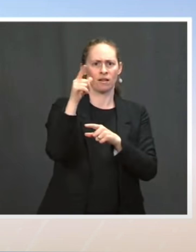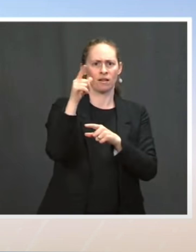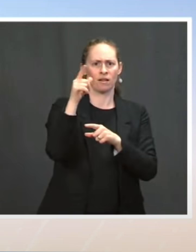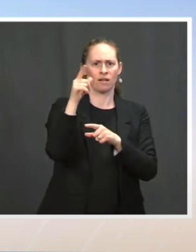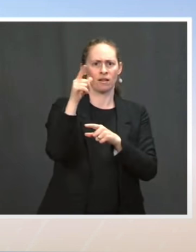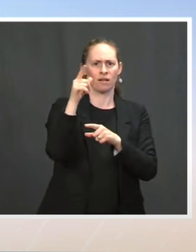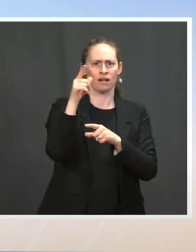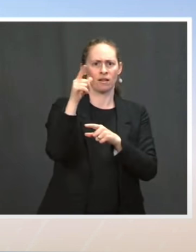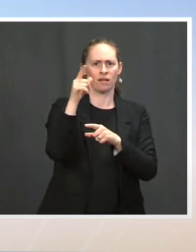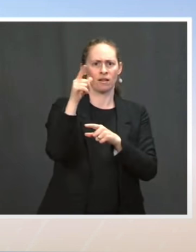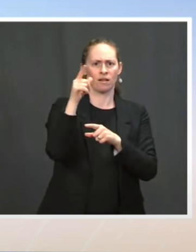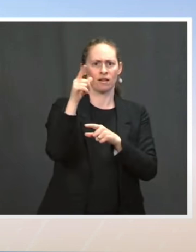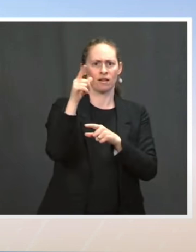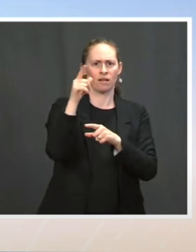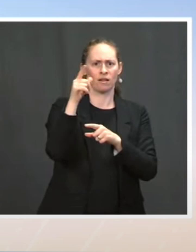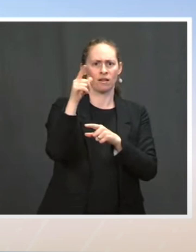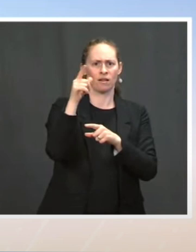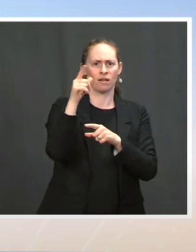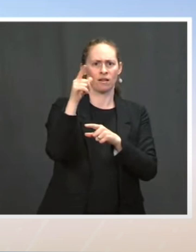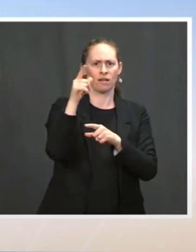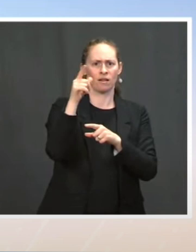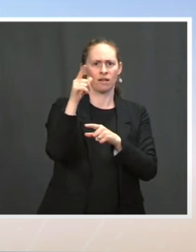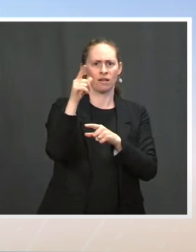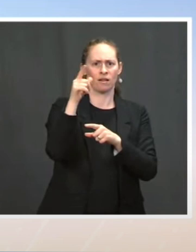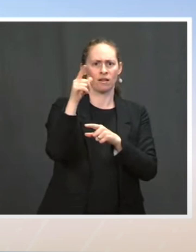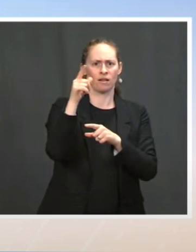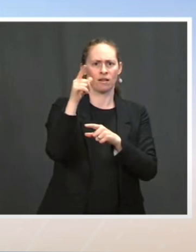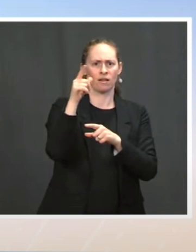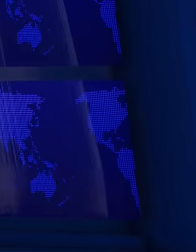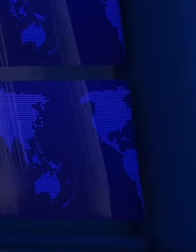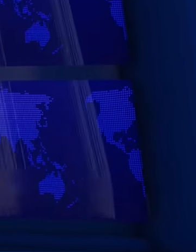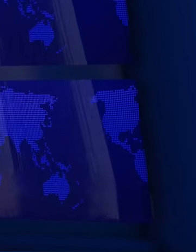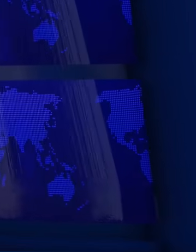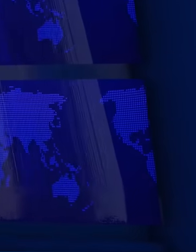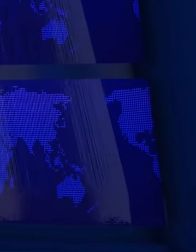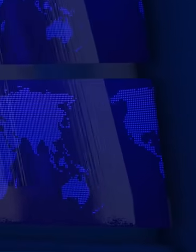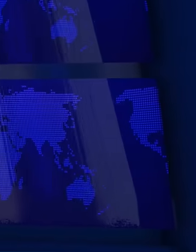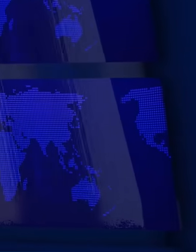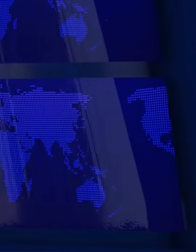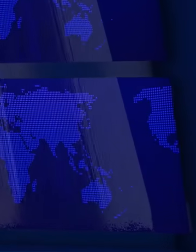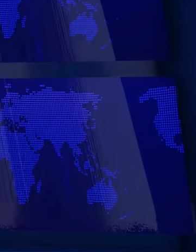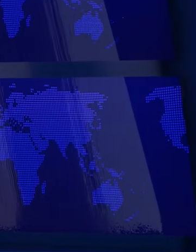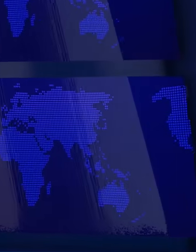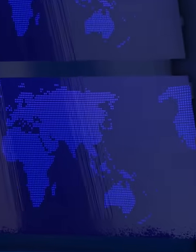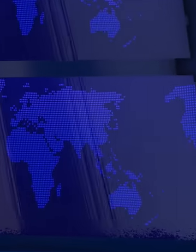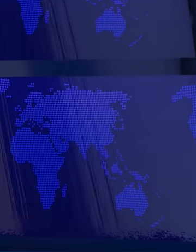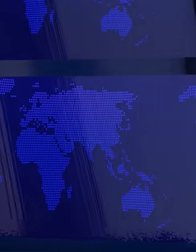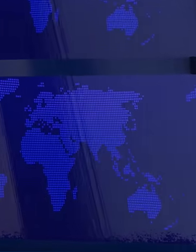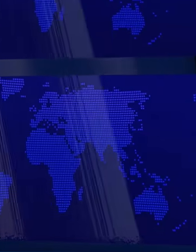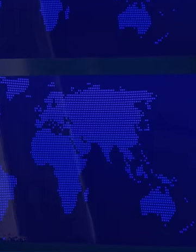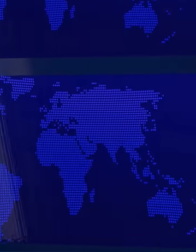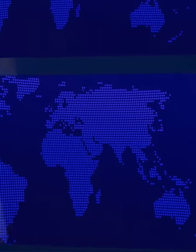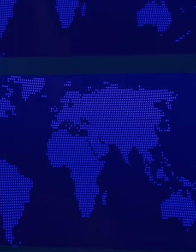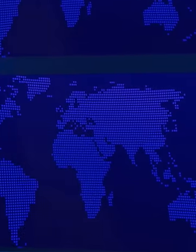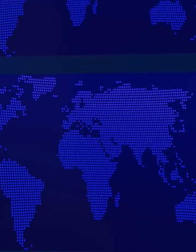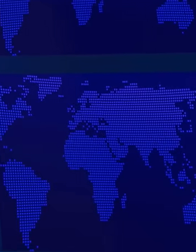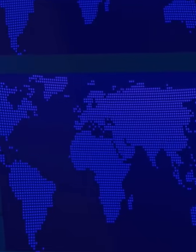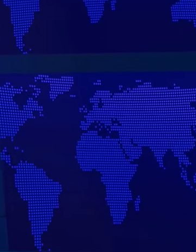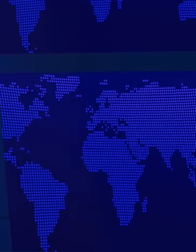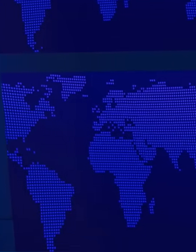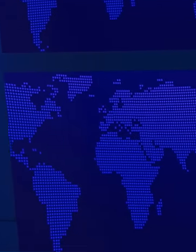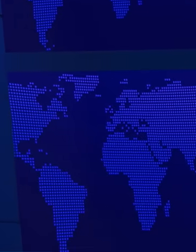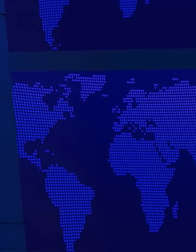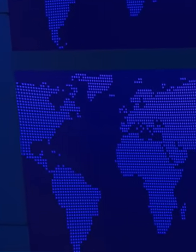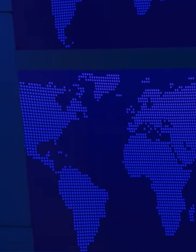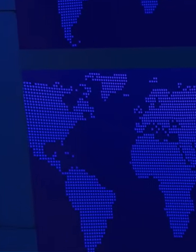too. And the best part about it, what was the best part about Sirloin, is that this guy was not mentioned. Yes, you just do not want